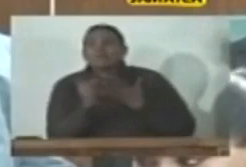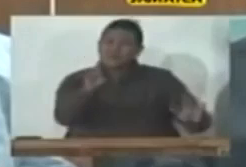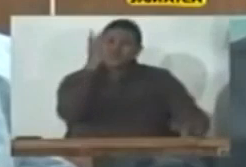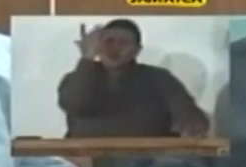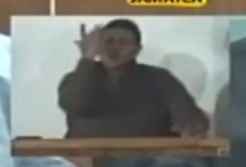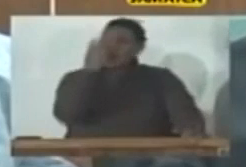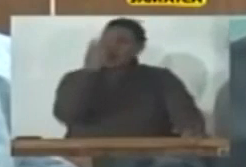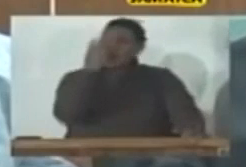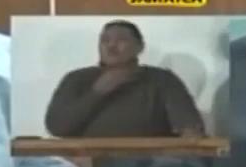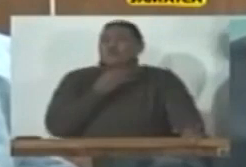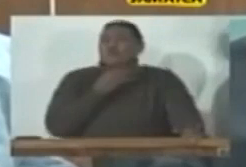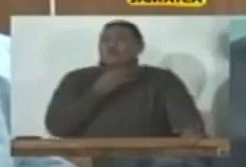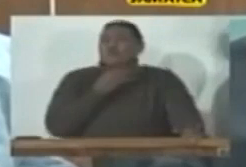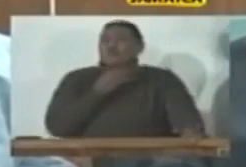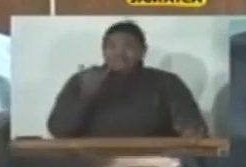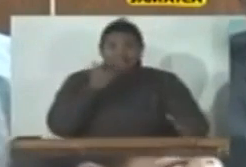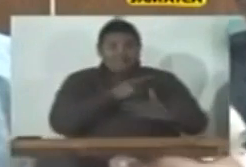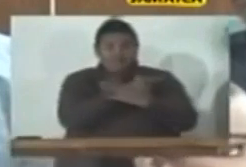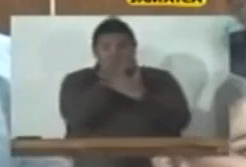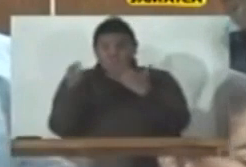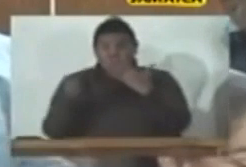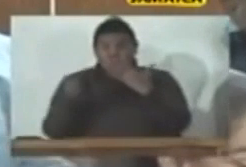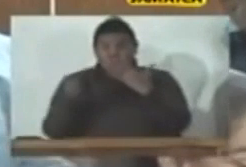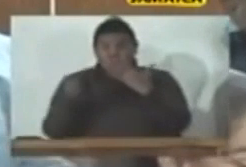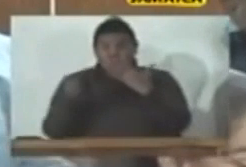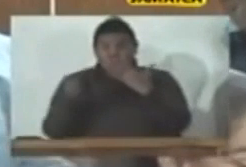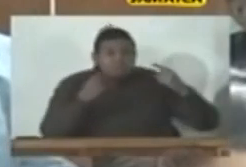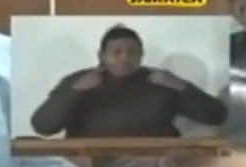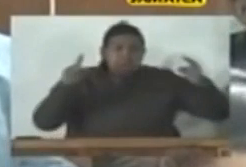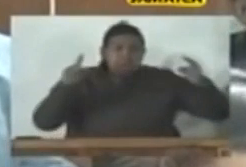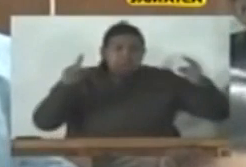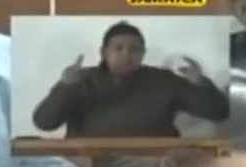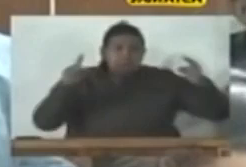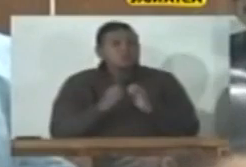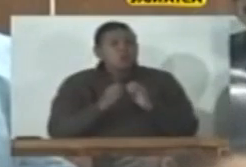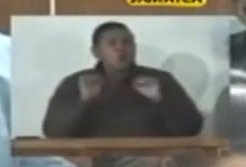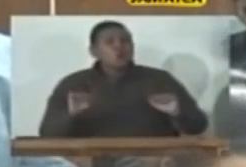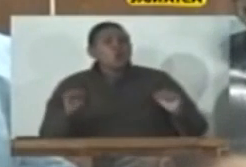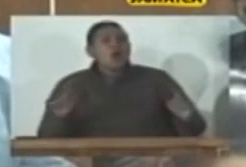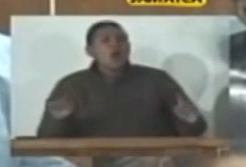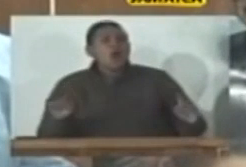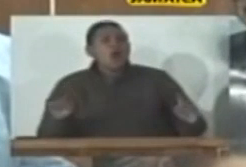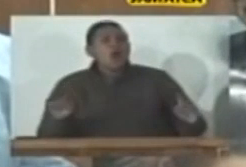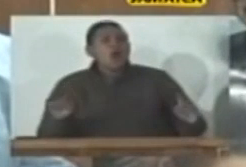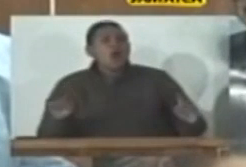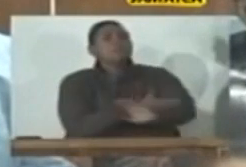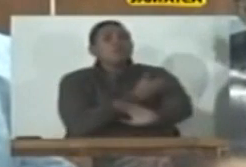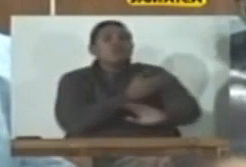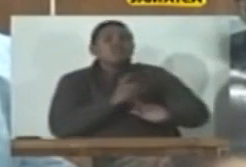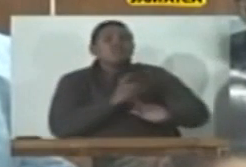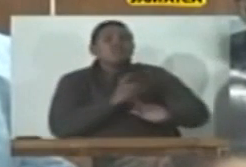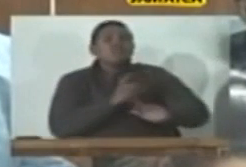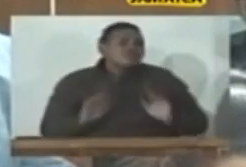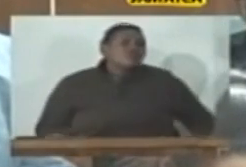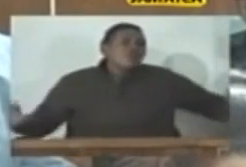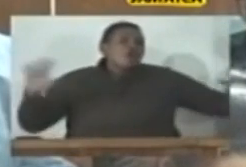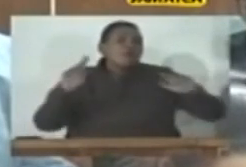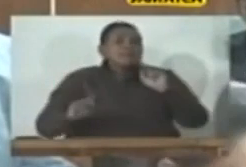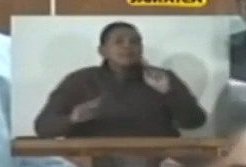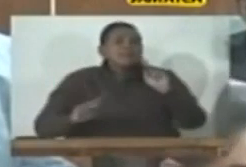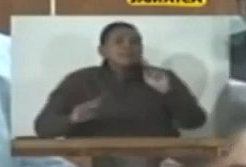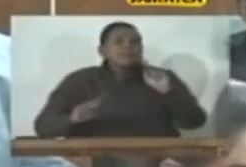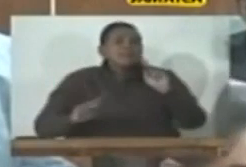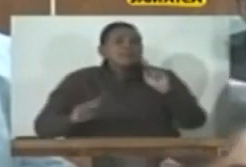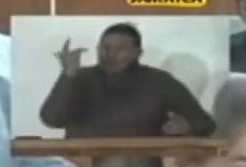much more could be done to improve the lives of all our people. Why are our citizens being